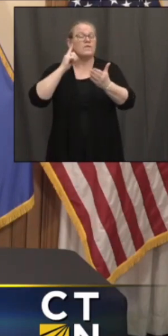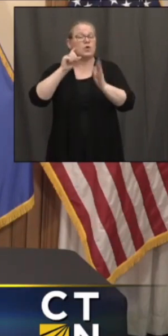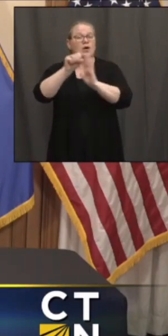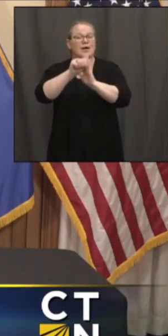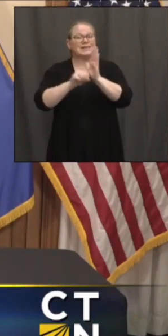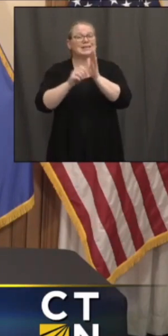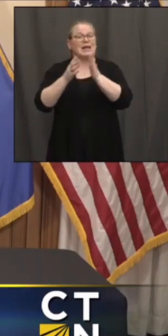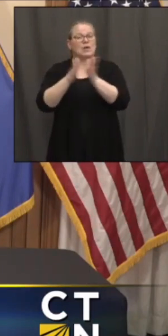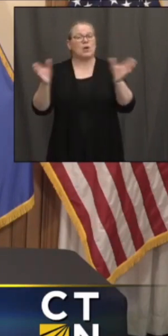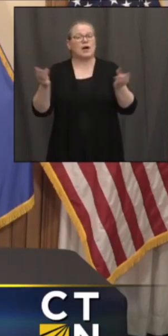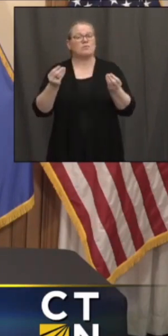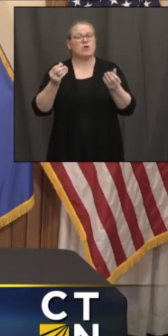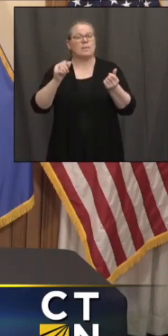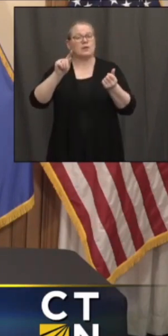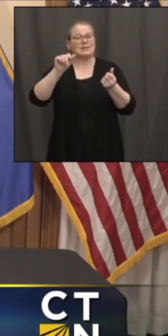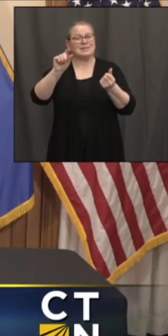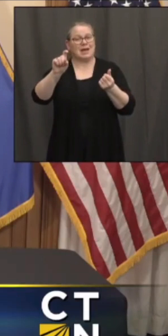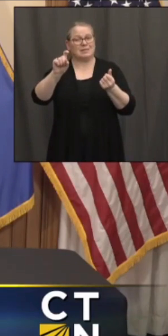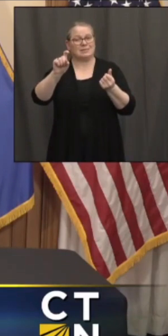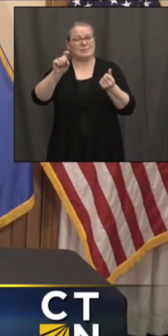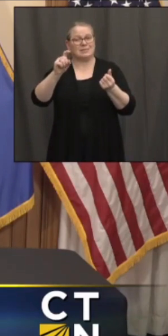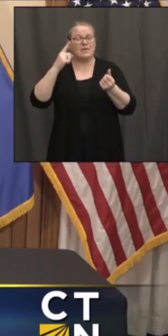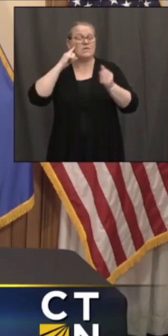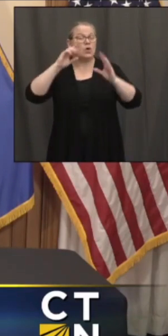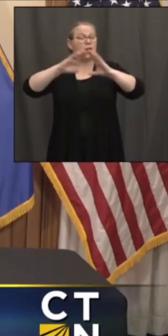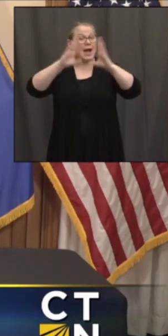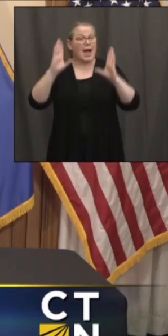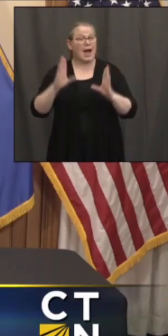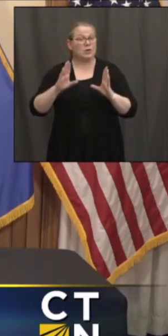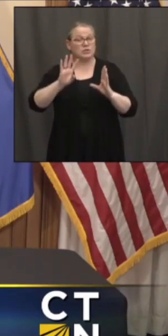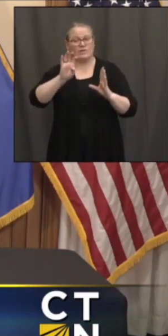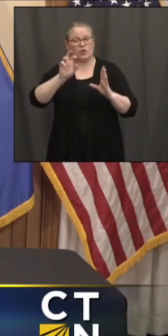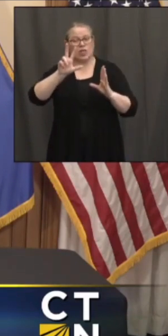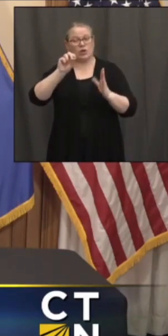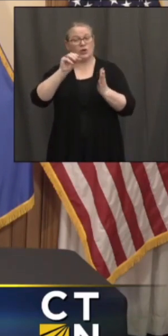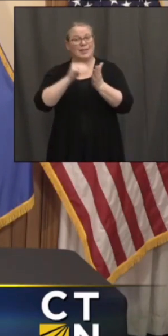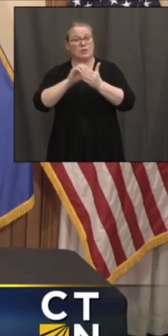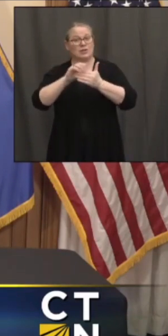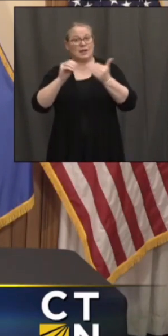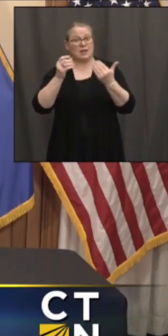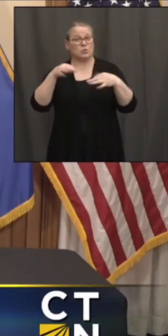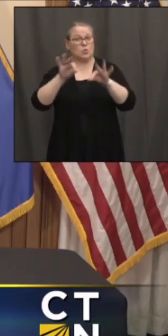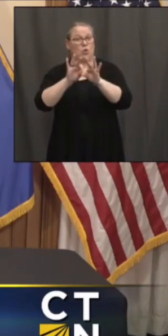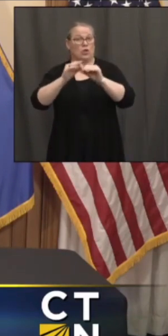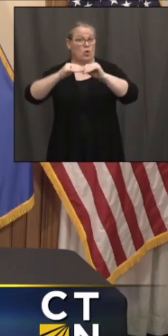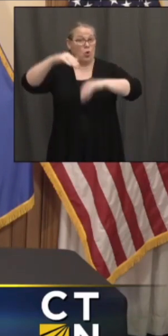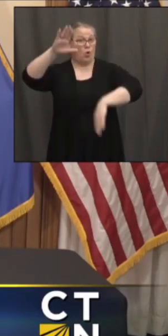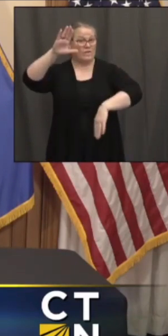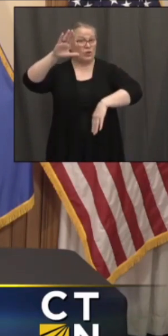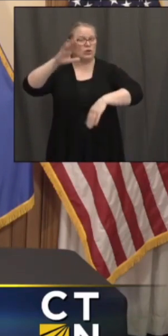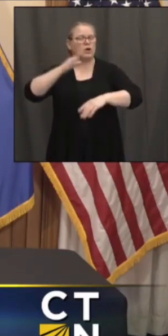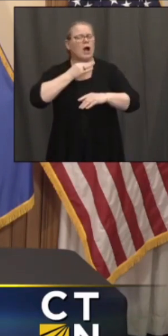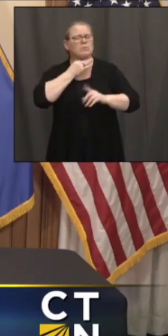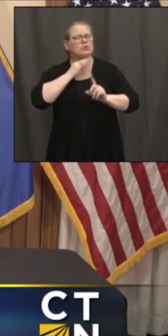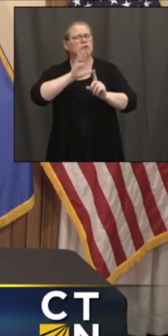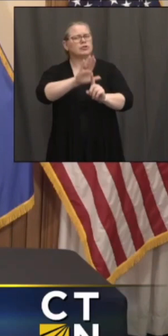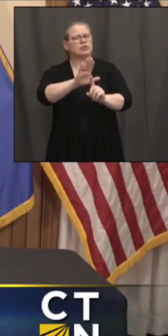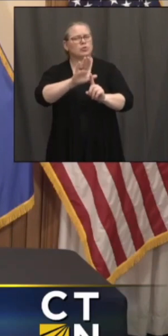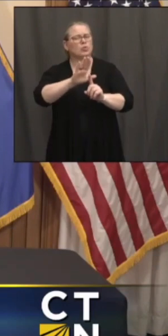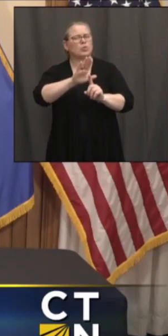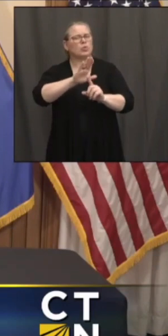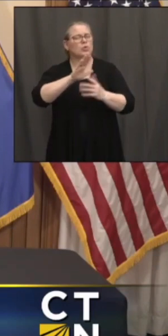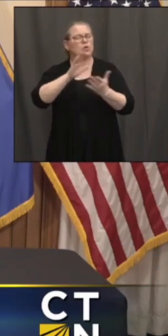on homes valued over $430,000. I wonder if you might, where do you stand on that